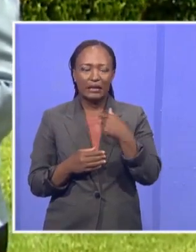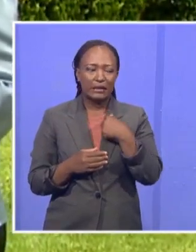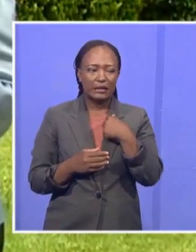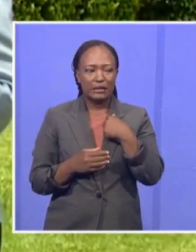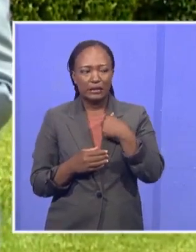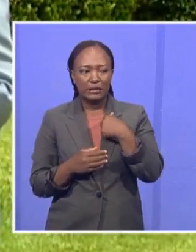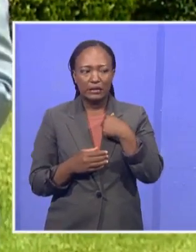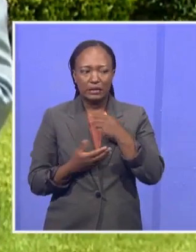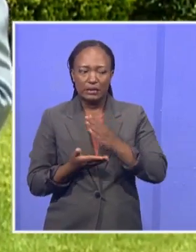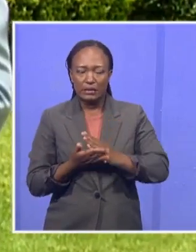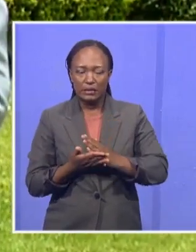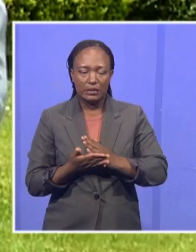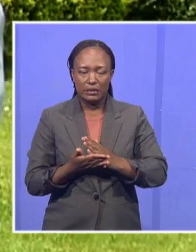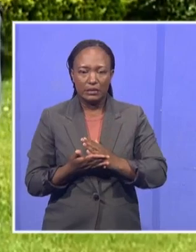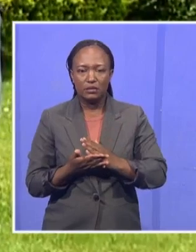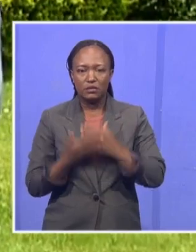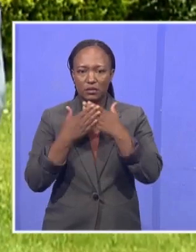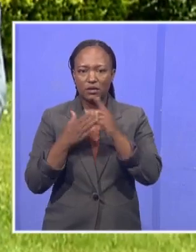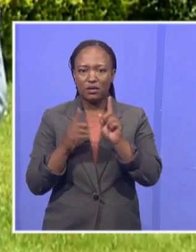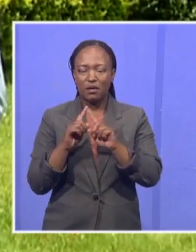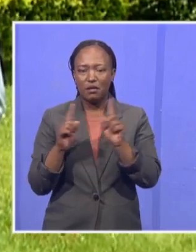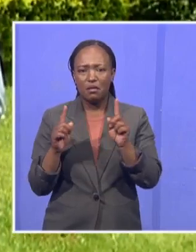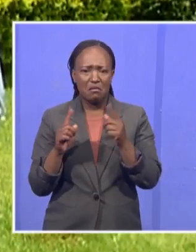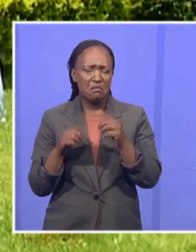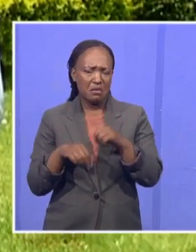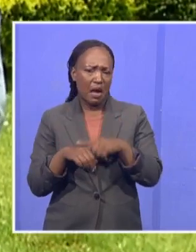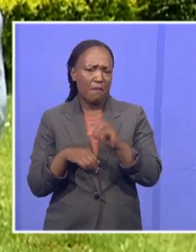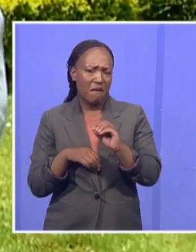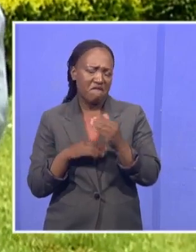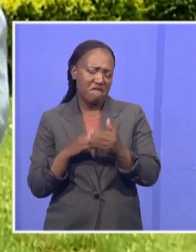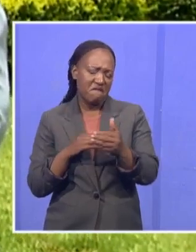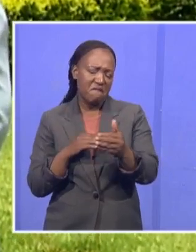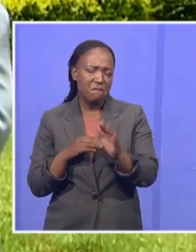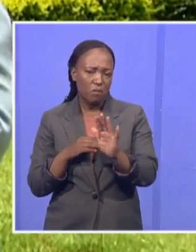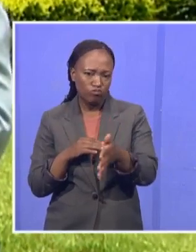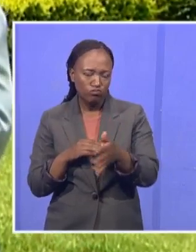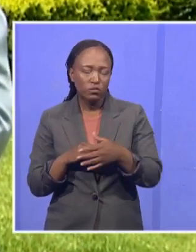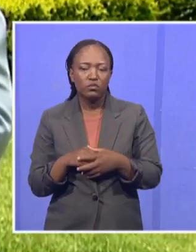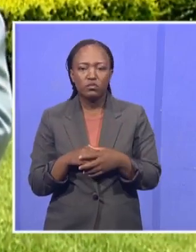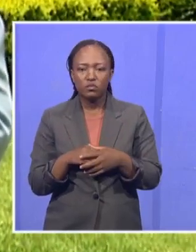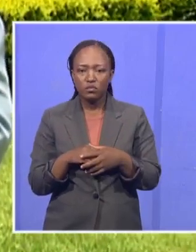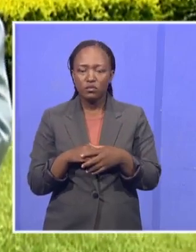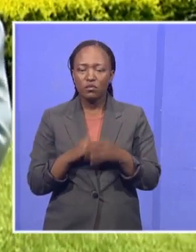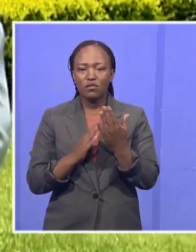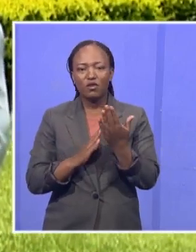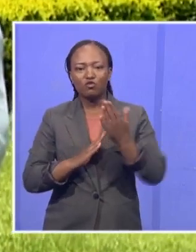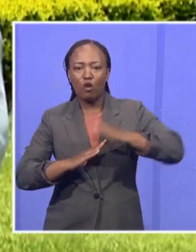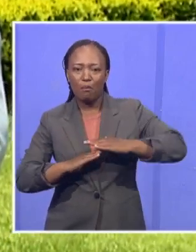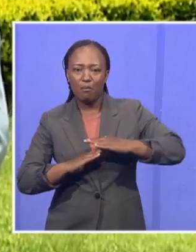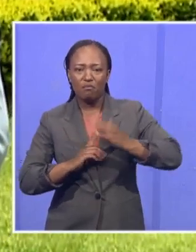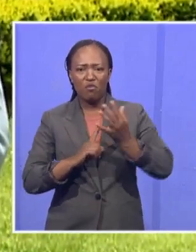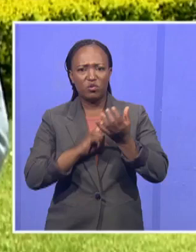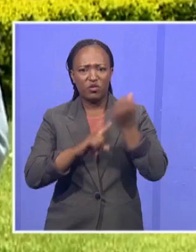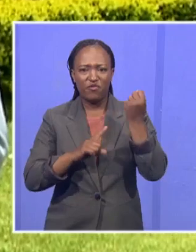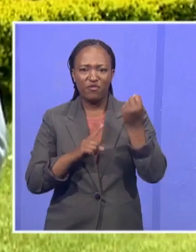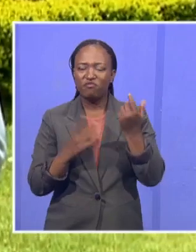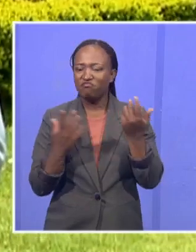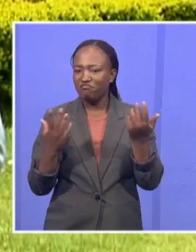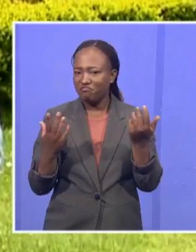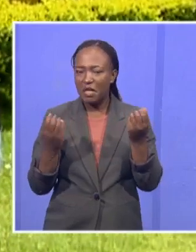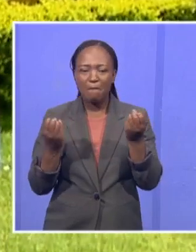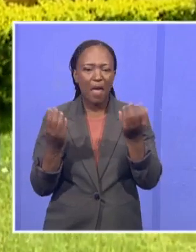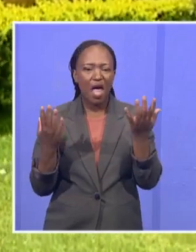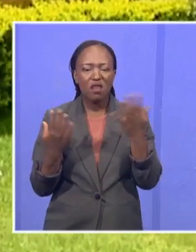what he will be studying, but of course they still have ample of time. And being top achievers, it means that they've got so